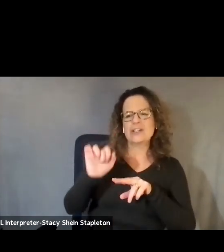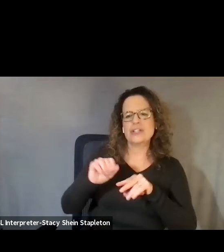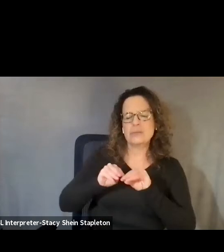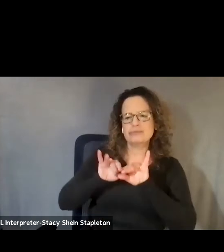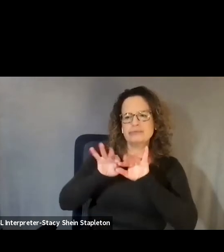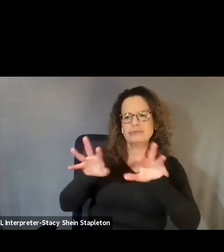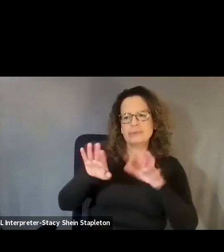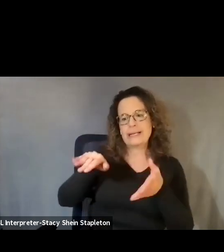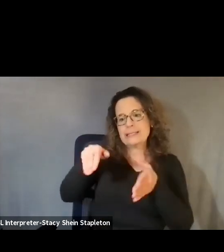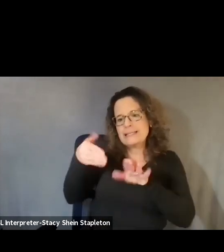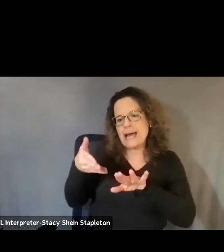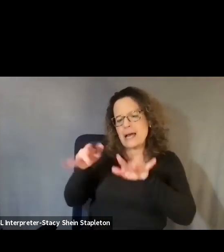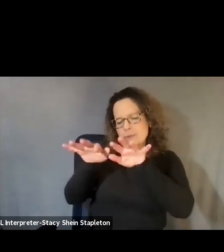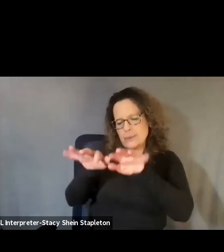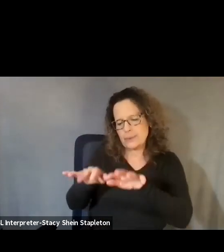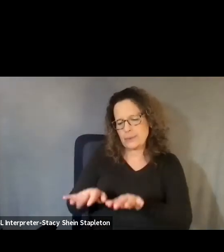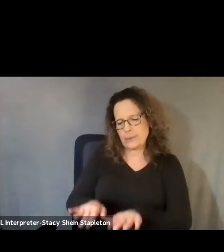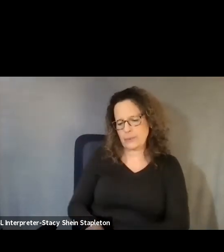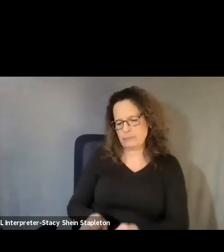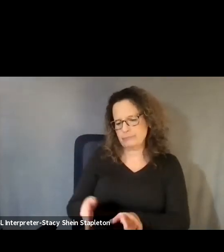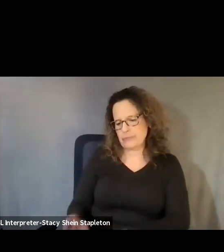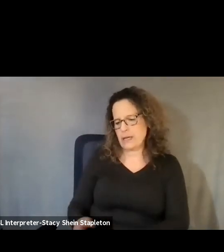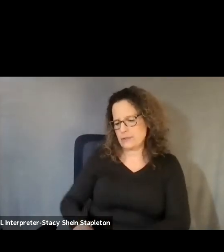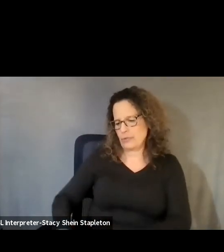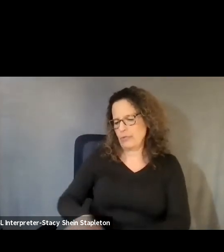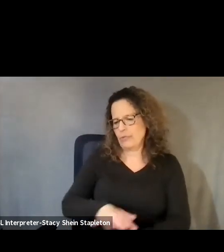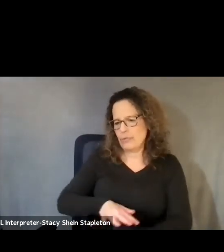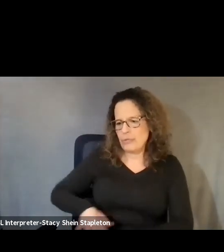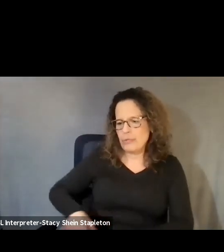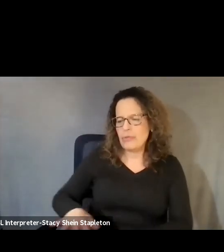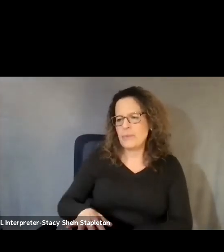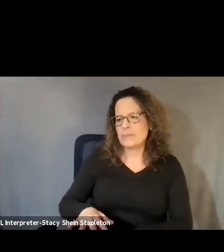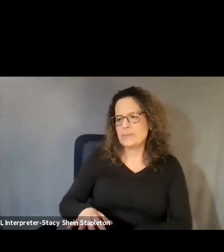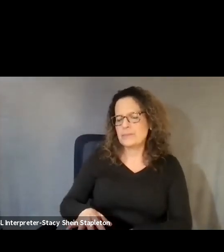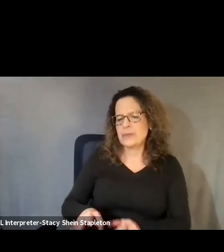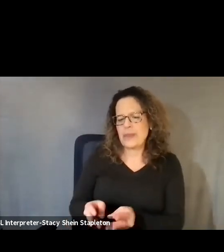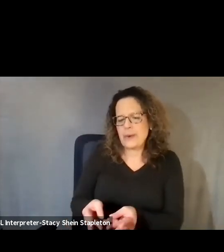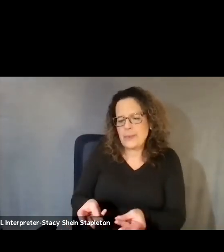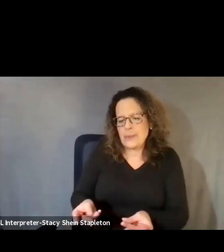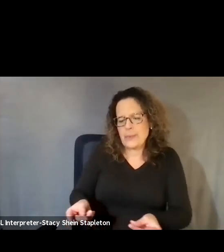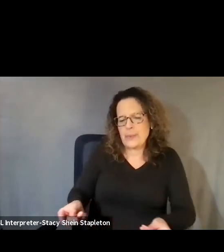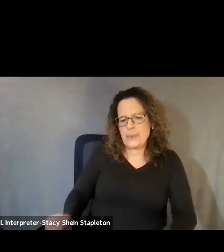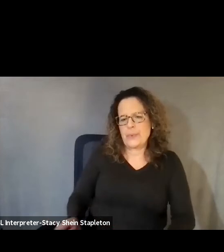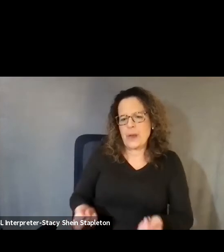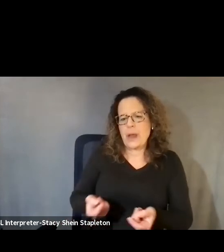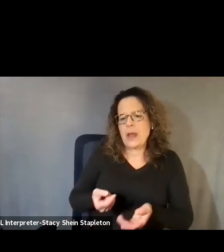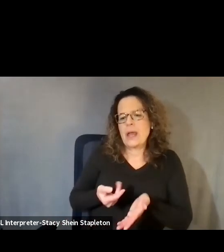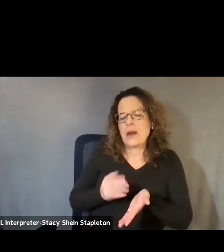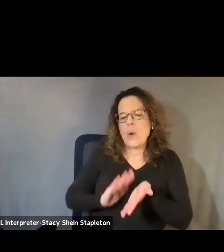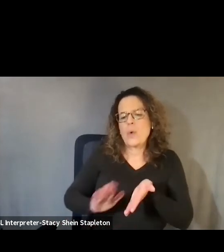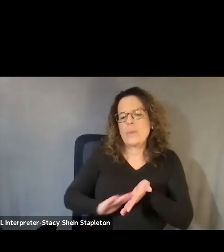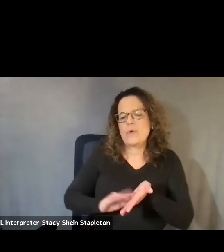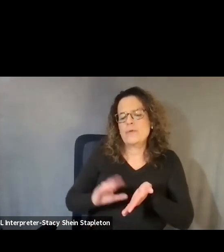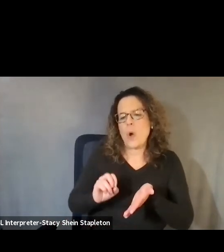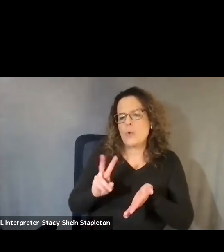dies, it often sinks to the bottom of a watershed where it decomposes and removes oxygen from